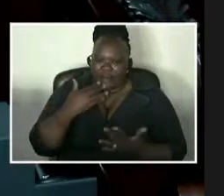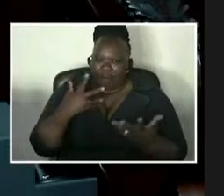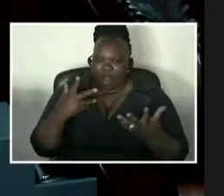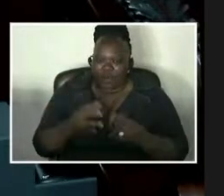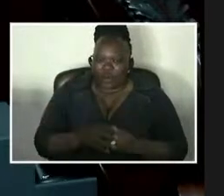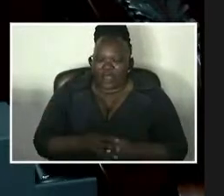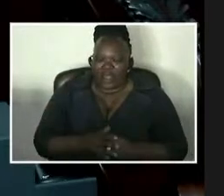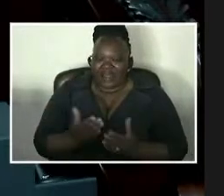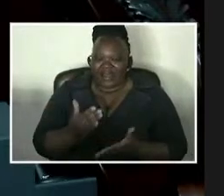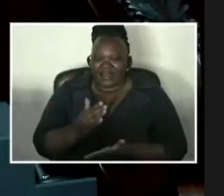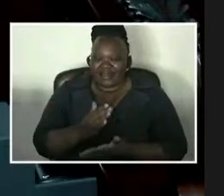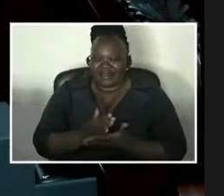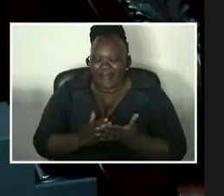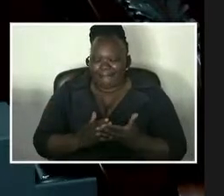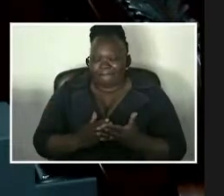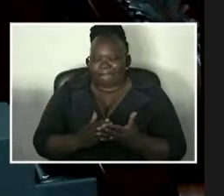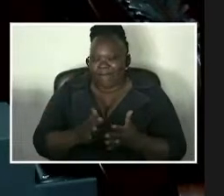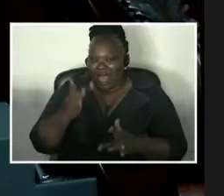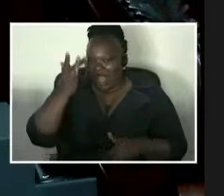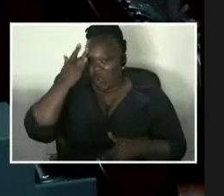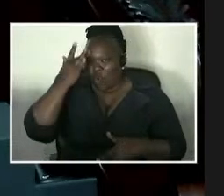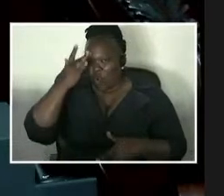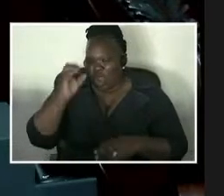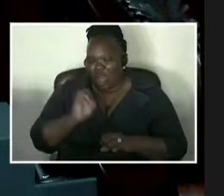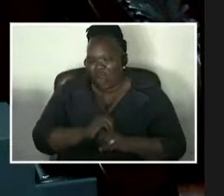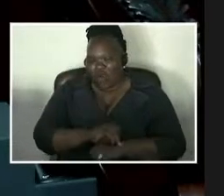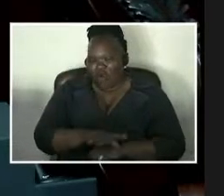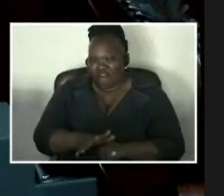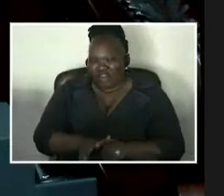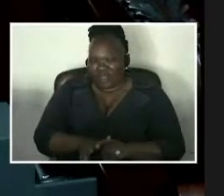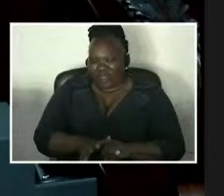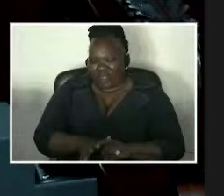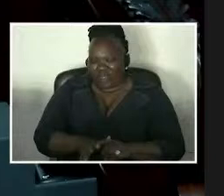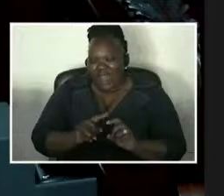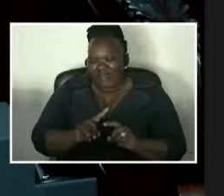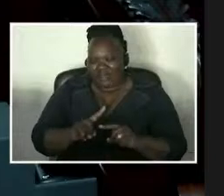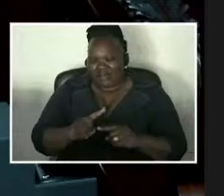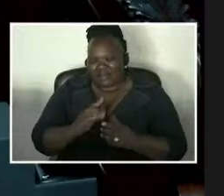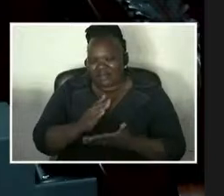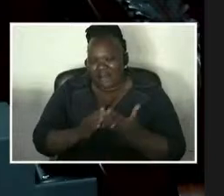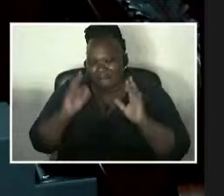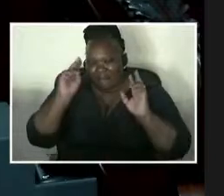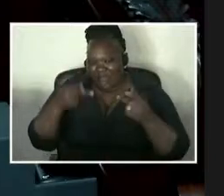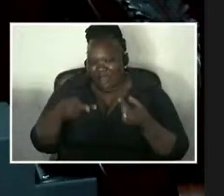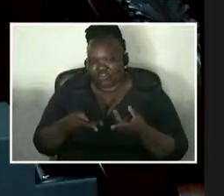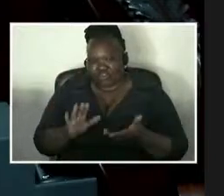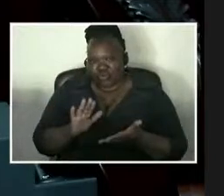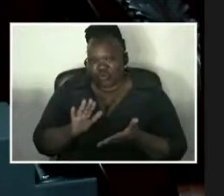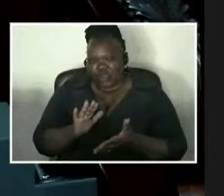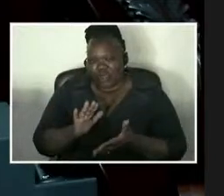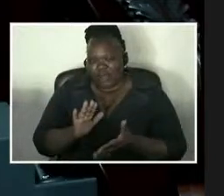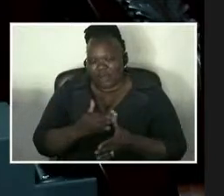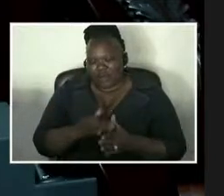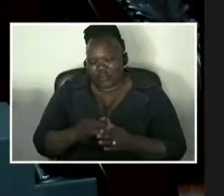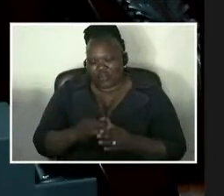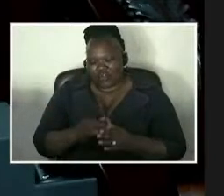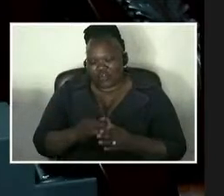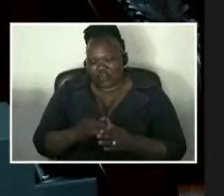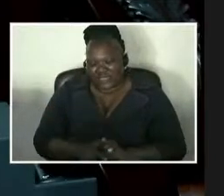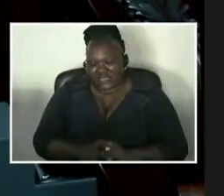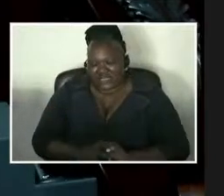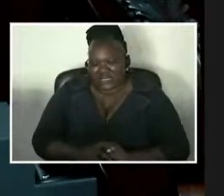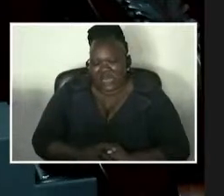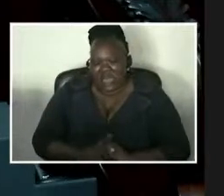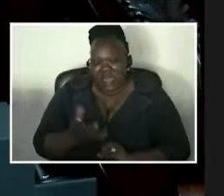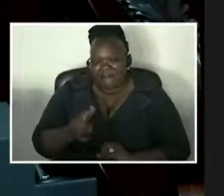contracted coronavirus do their work many lost colleagues to this dreadful virus and